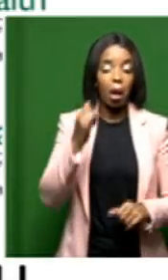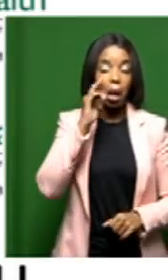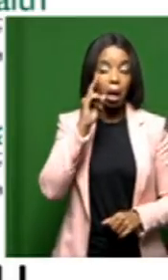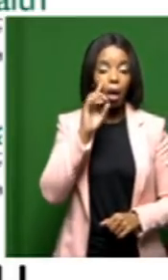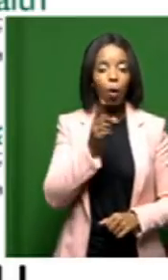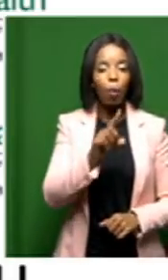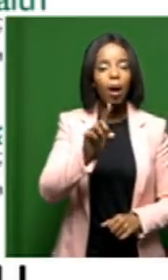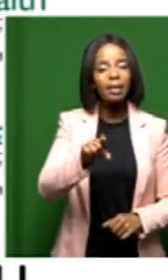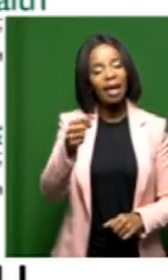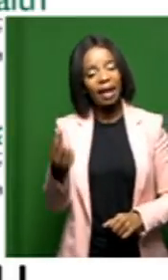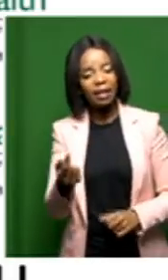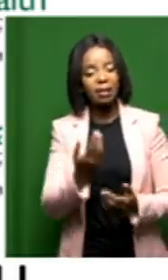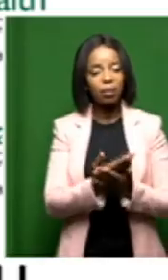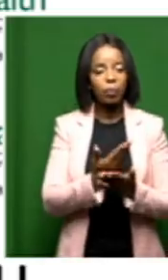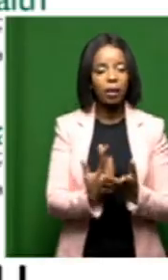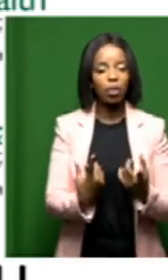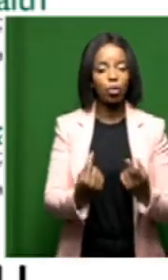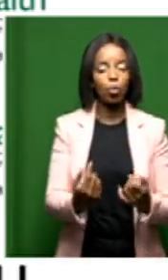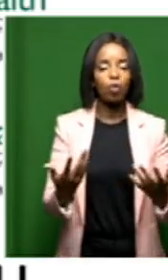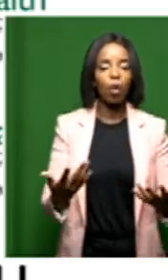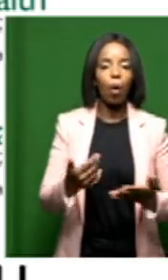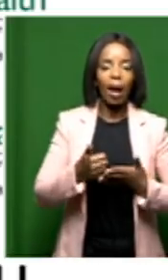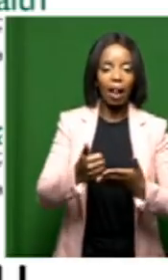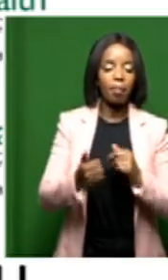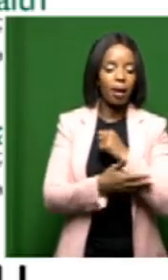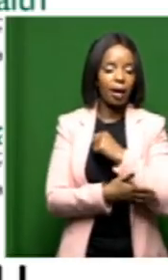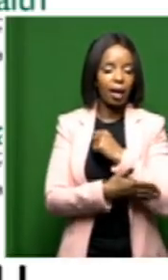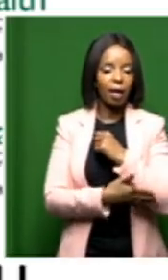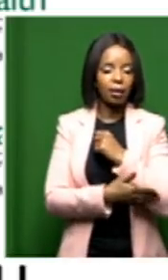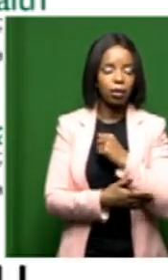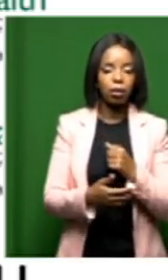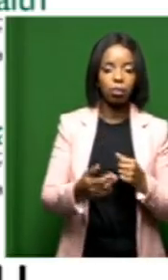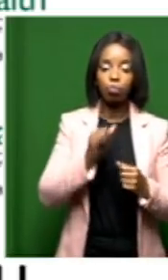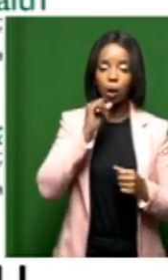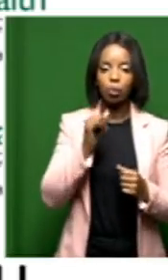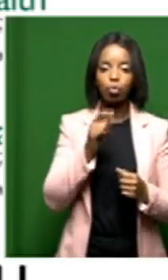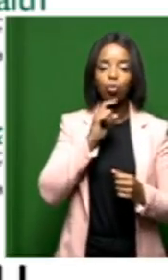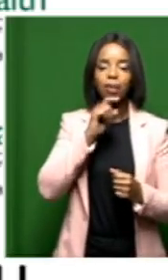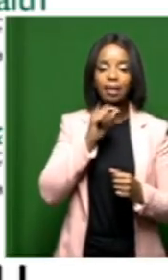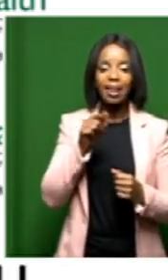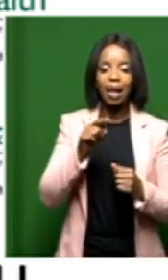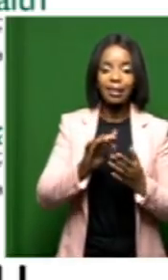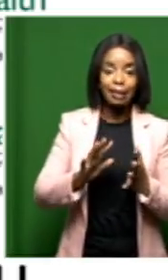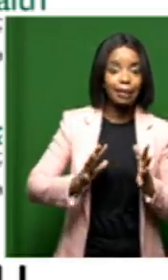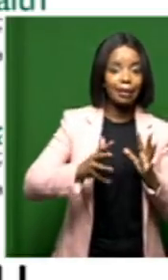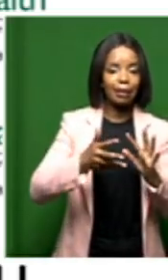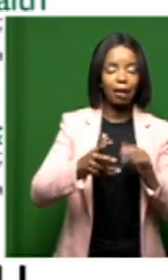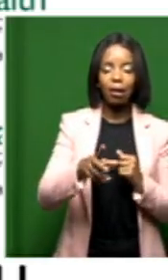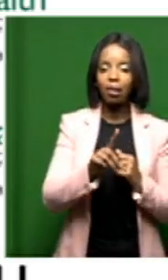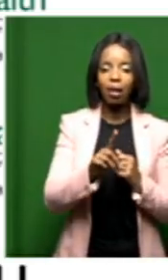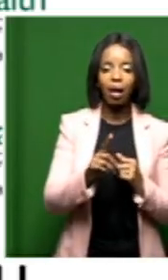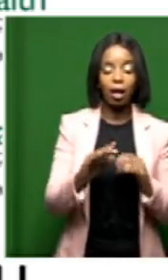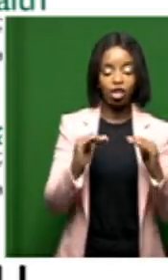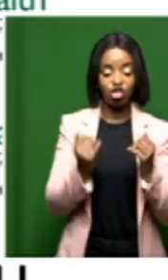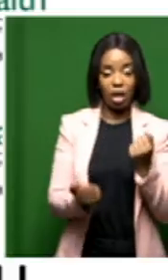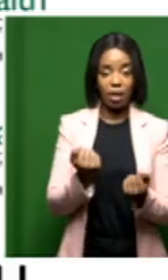the country in terms of avoiding these risks without using the disaster. So our department and Justice Department